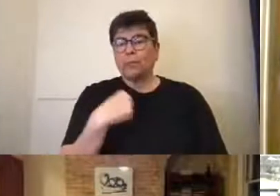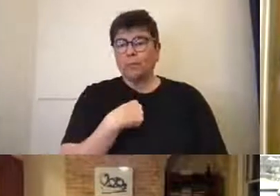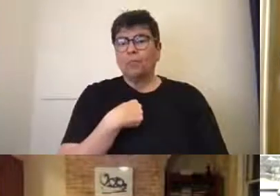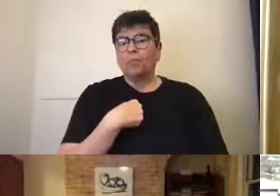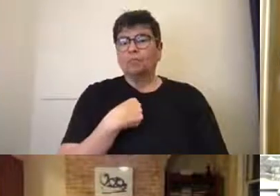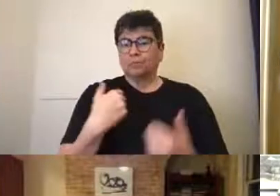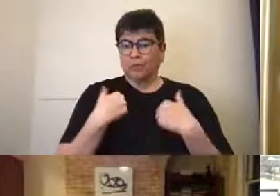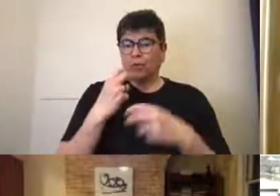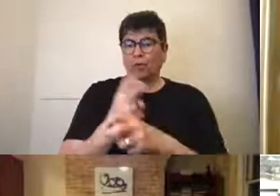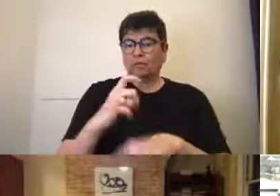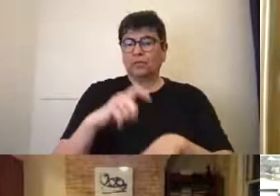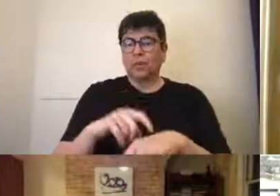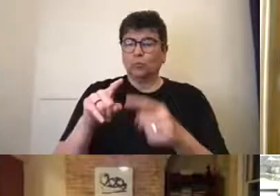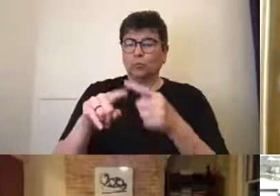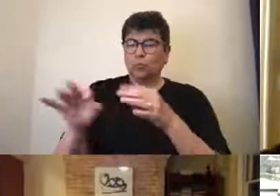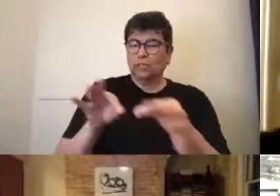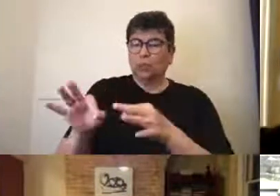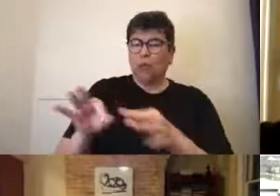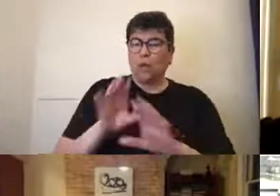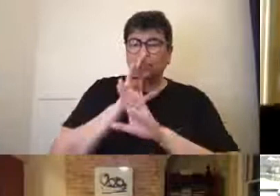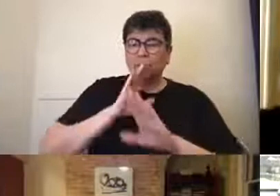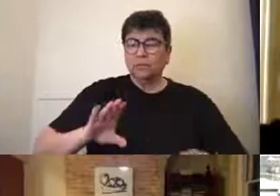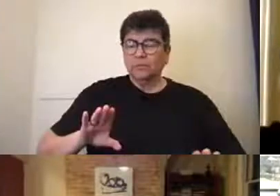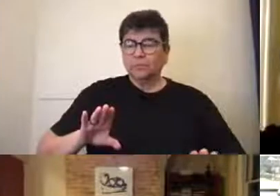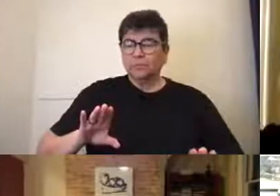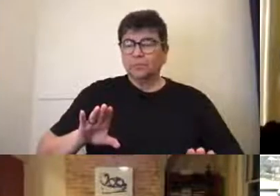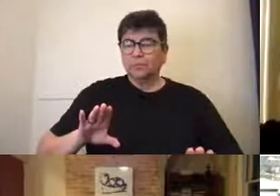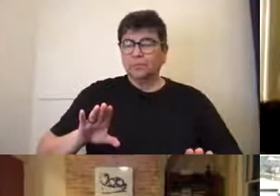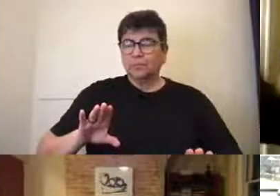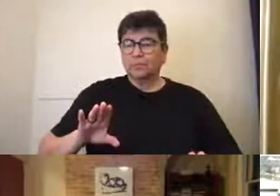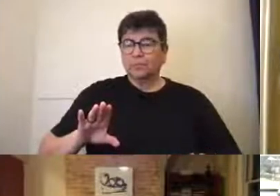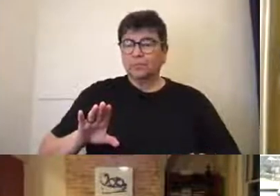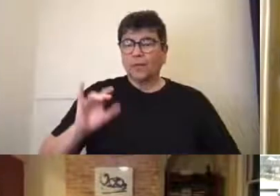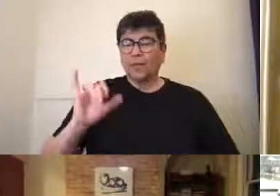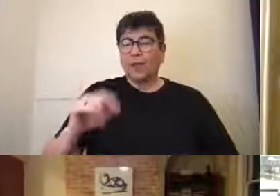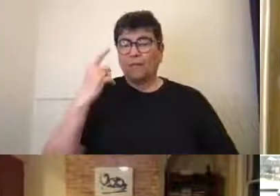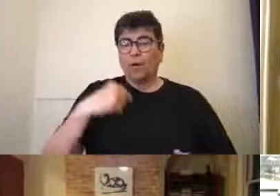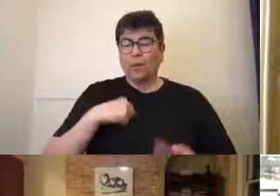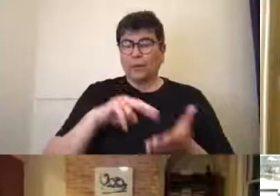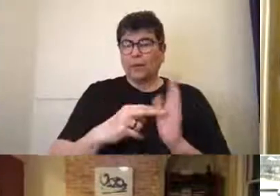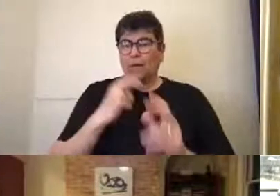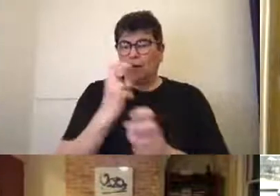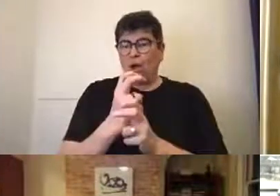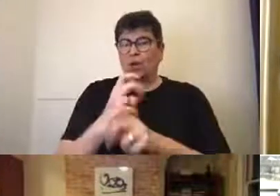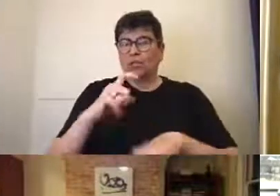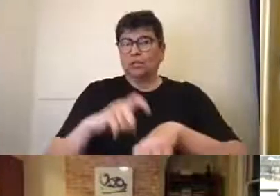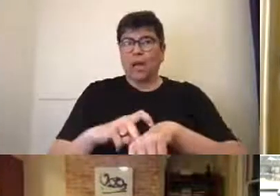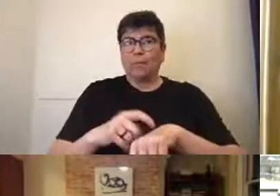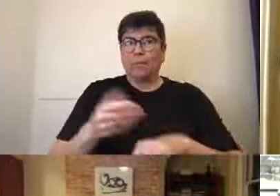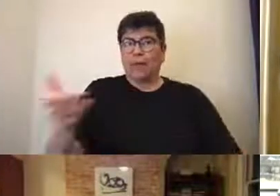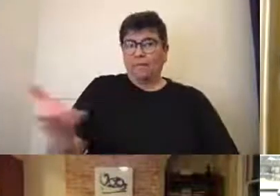I have a hard time describing silence, which to me means I have a hard time inviting people